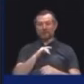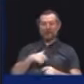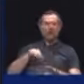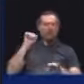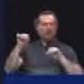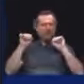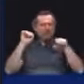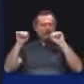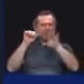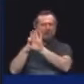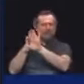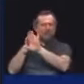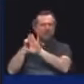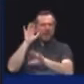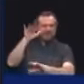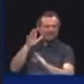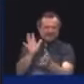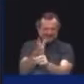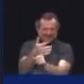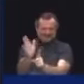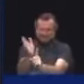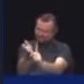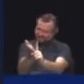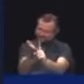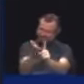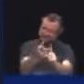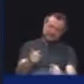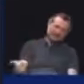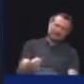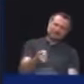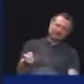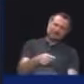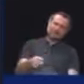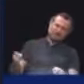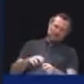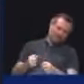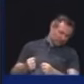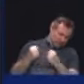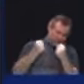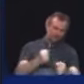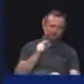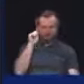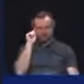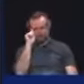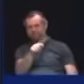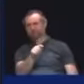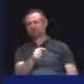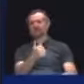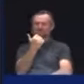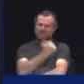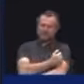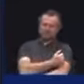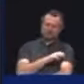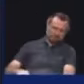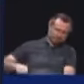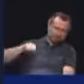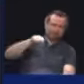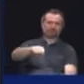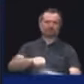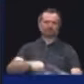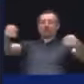people and put them in a car and drive them and get that vaccine in their arm. That is